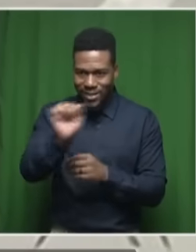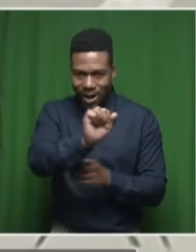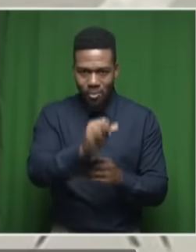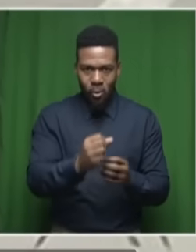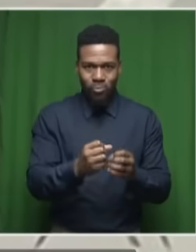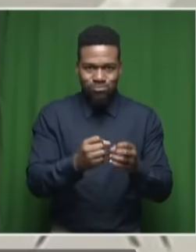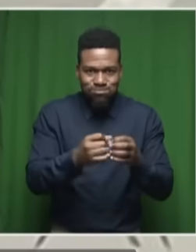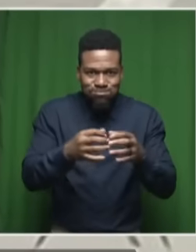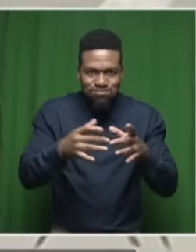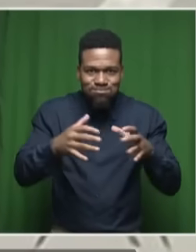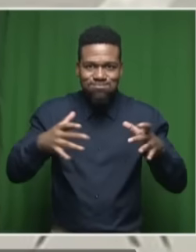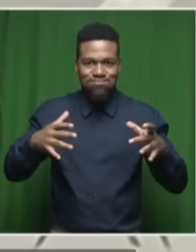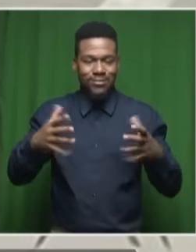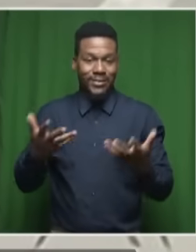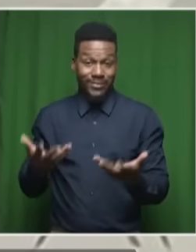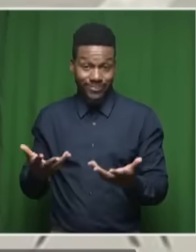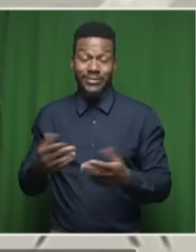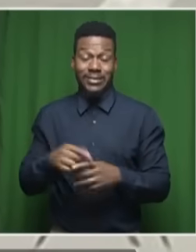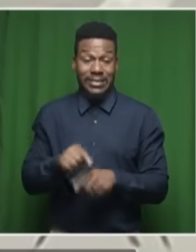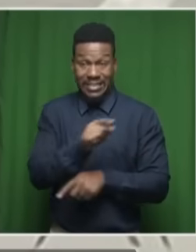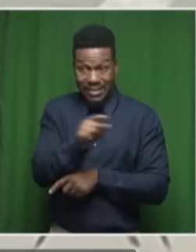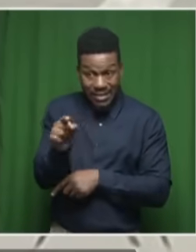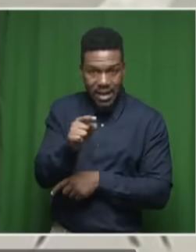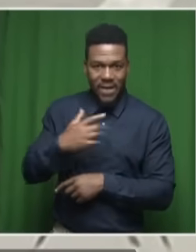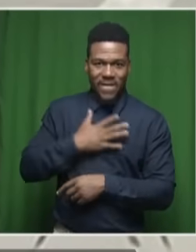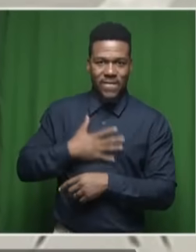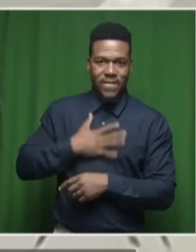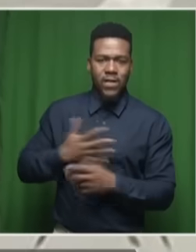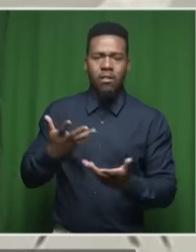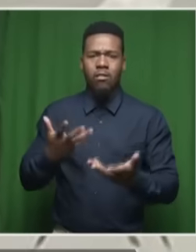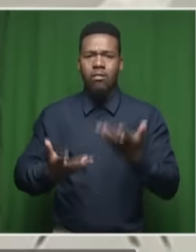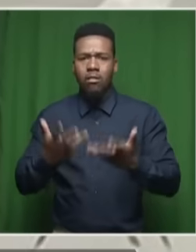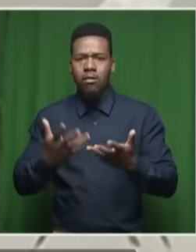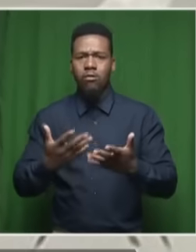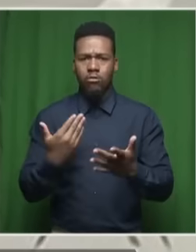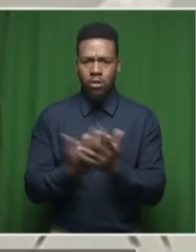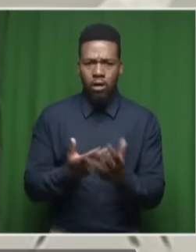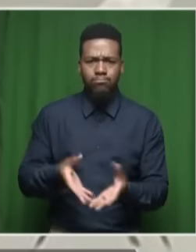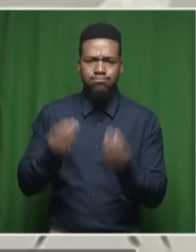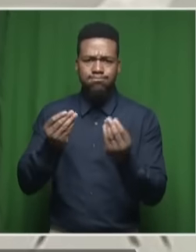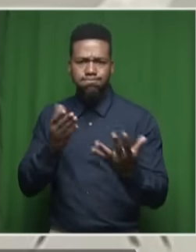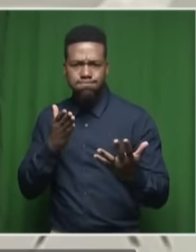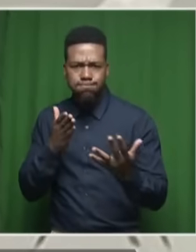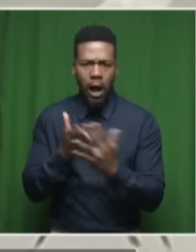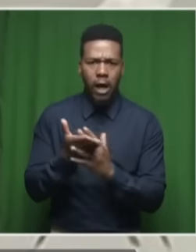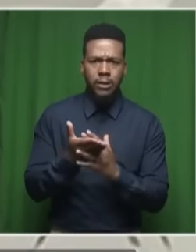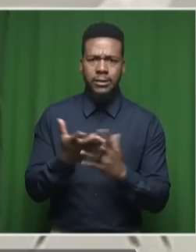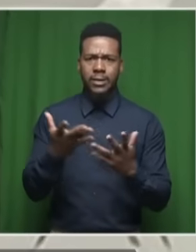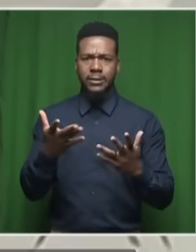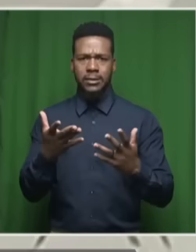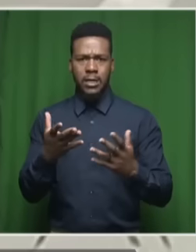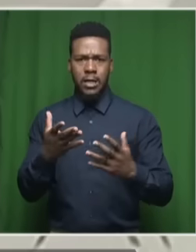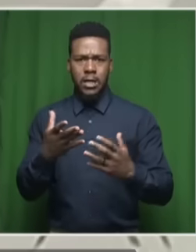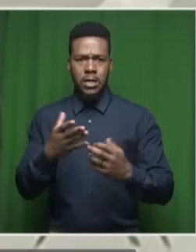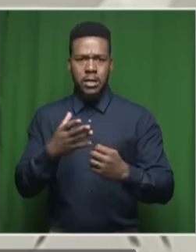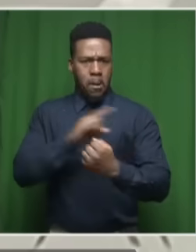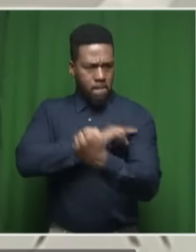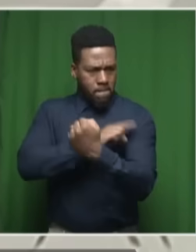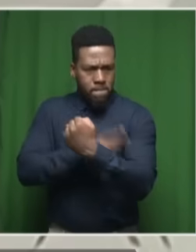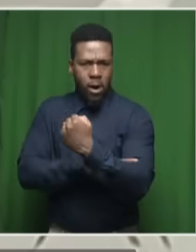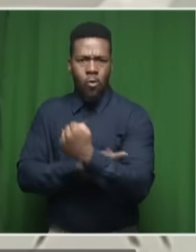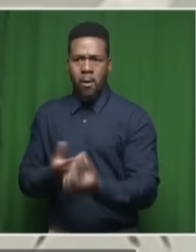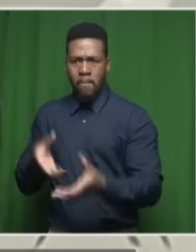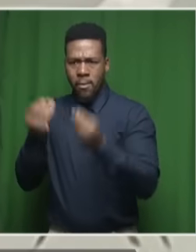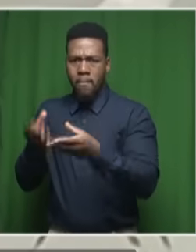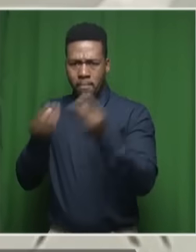that this is the only moment in which they can be able to get access to state power, and they're actually going to work